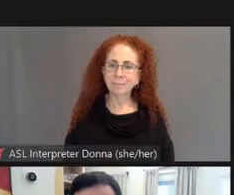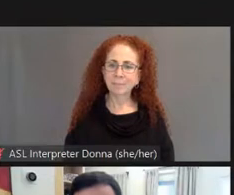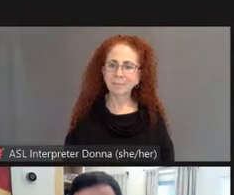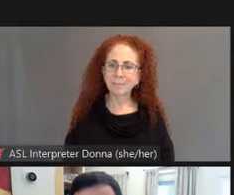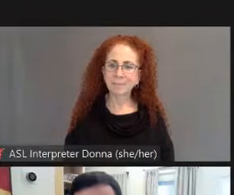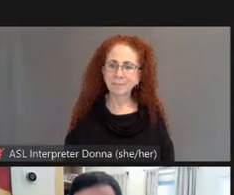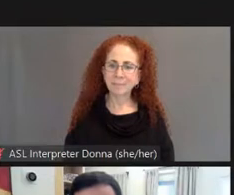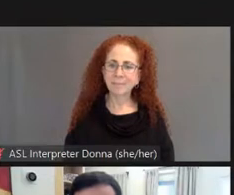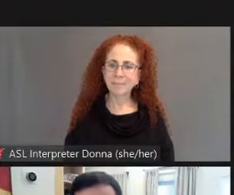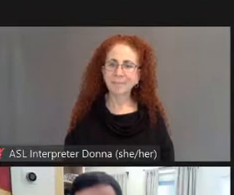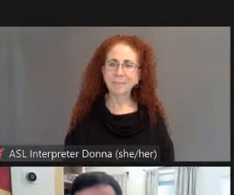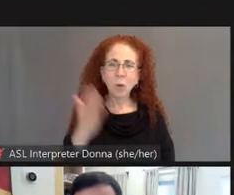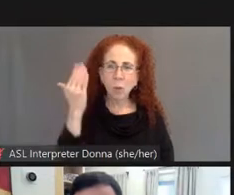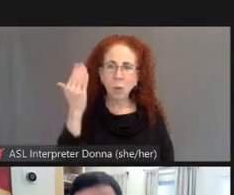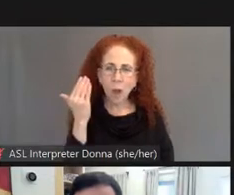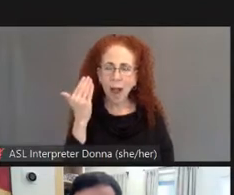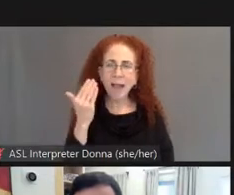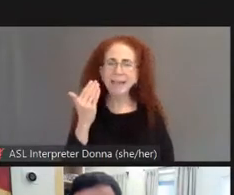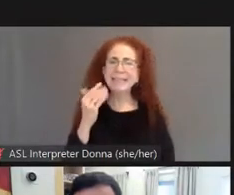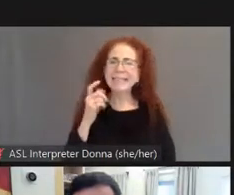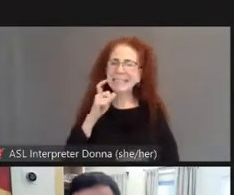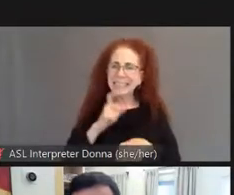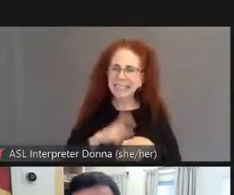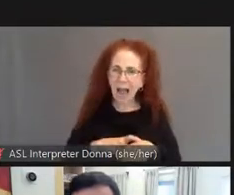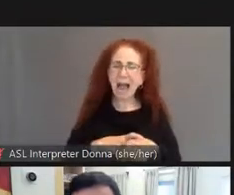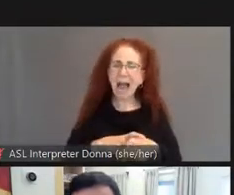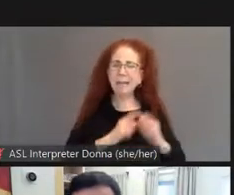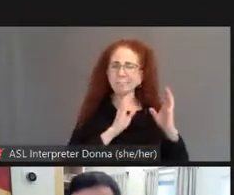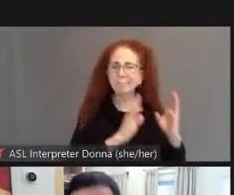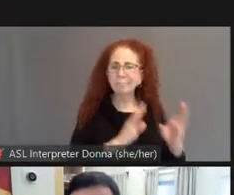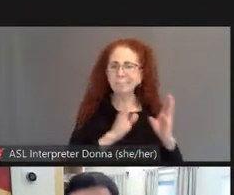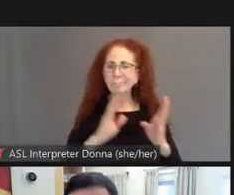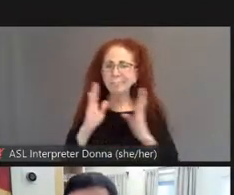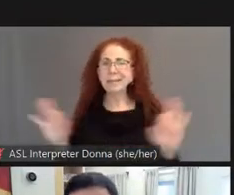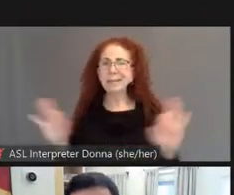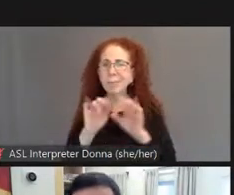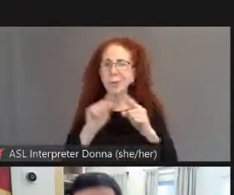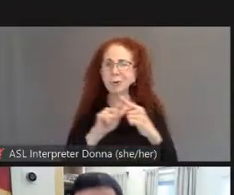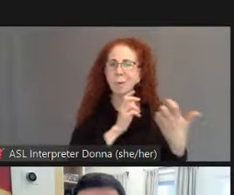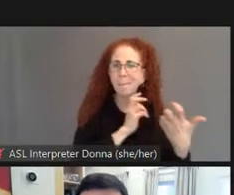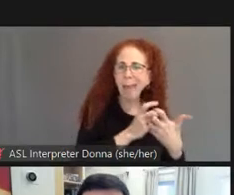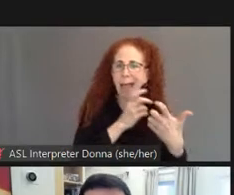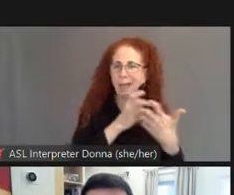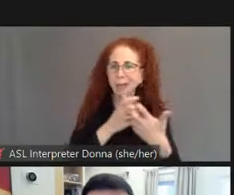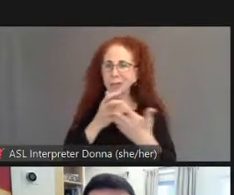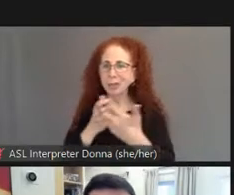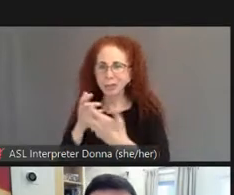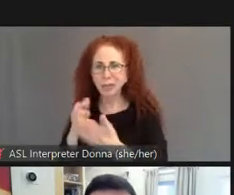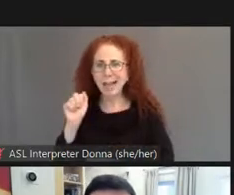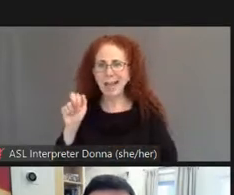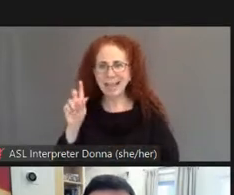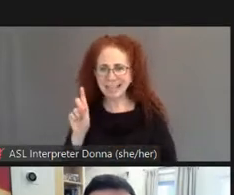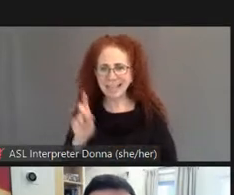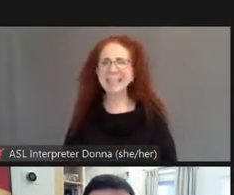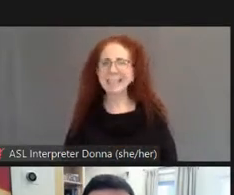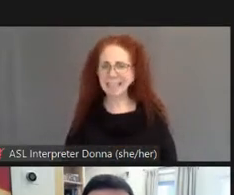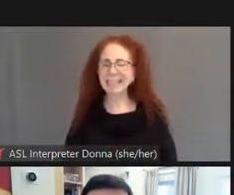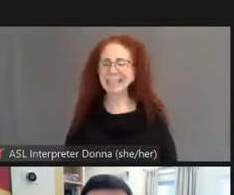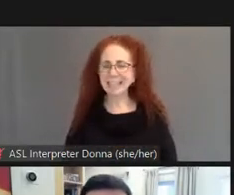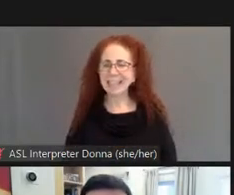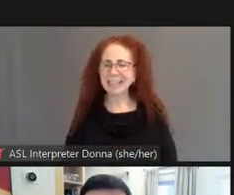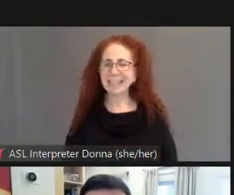the cadences of time are really important to match up where the audio description sort of starts and ends, and making sure for